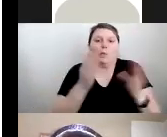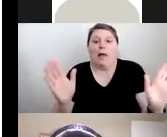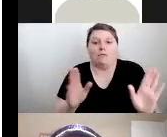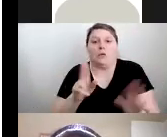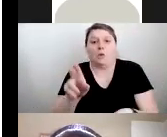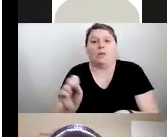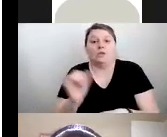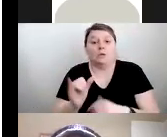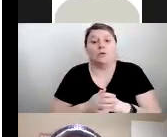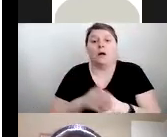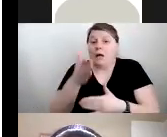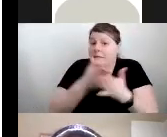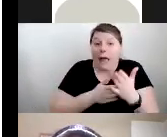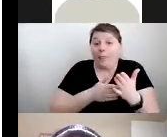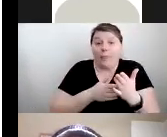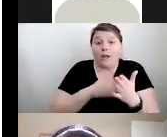hadn't even made this slide,